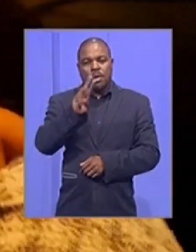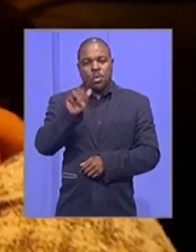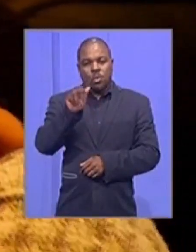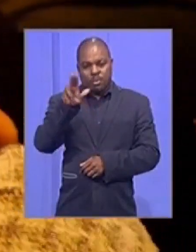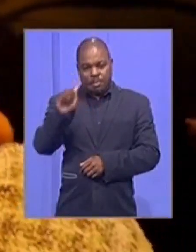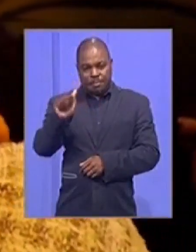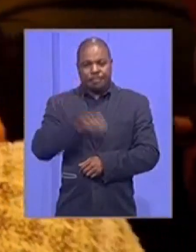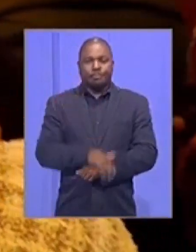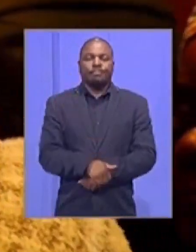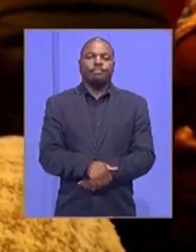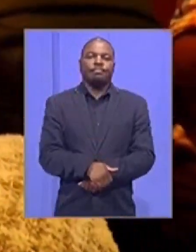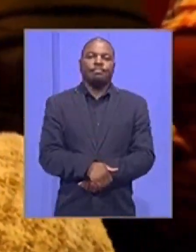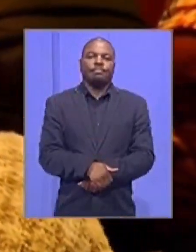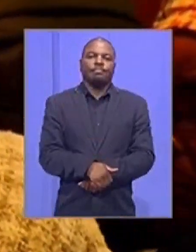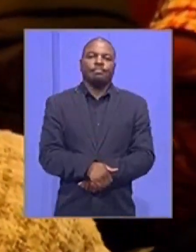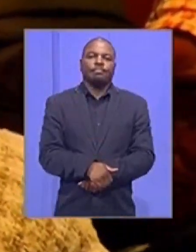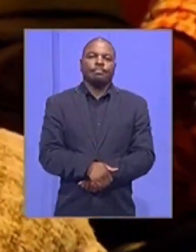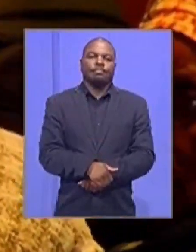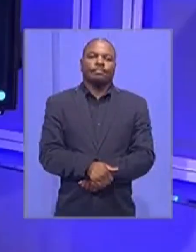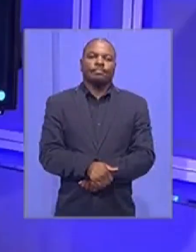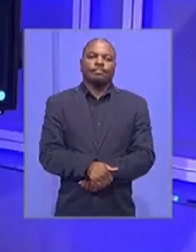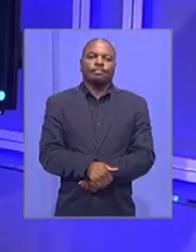tsa SABC Polokwane.